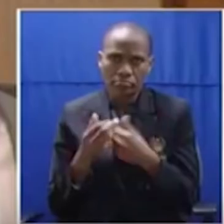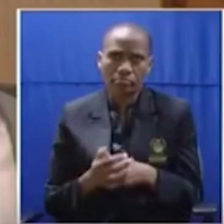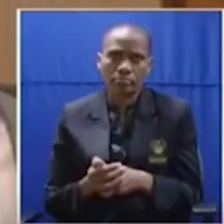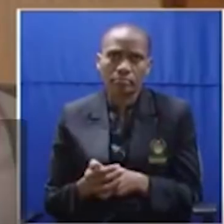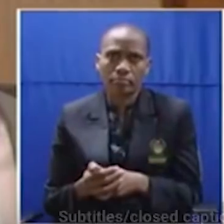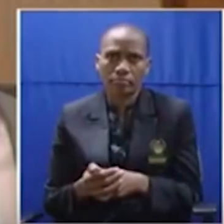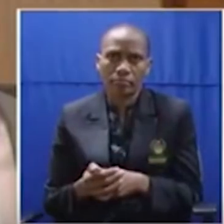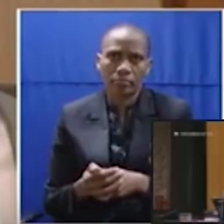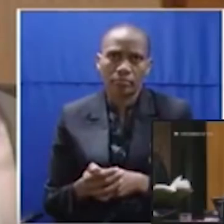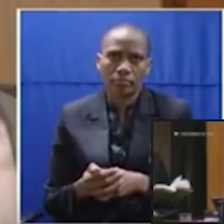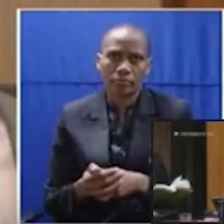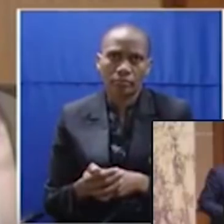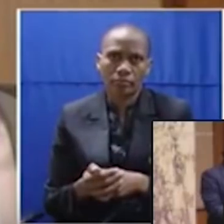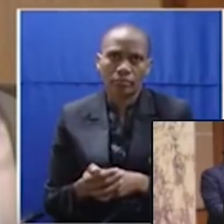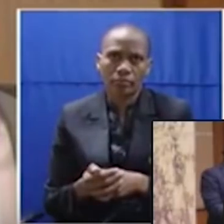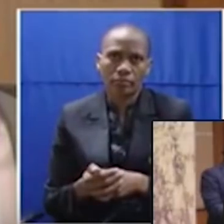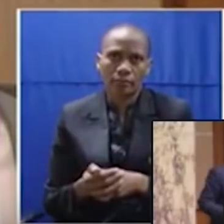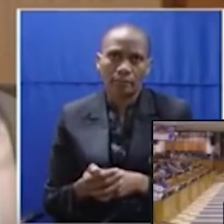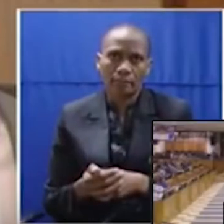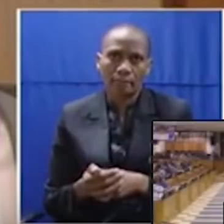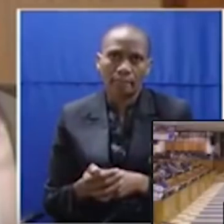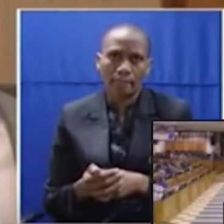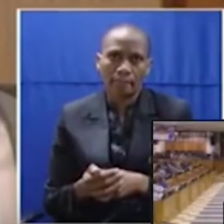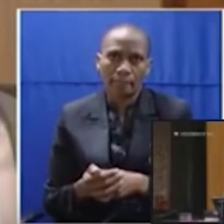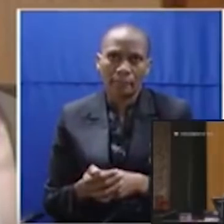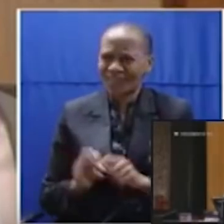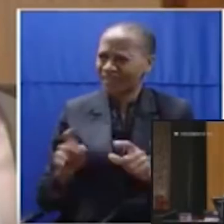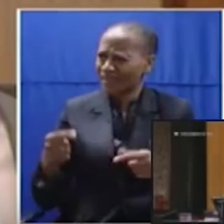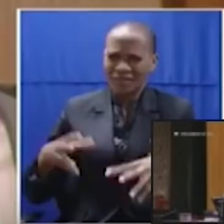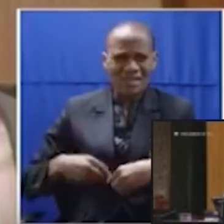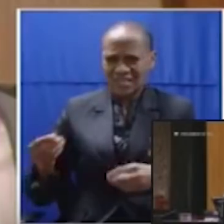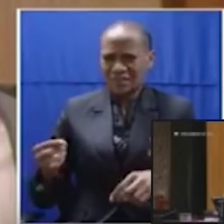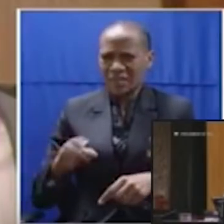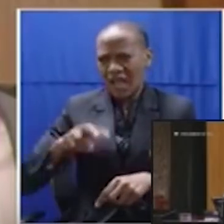cannot allow in this house for someone to say white can't speak in this house.